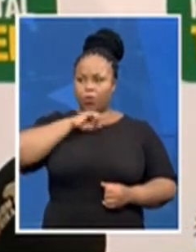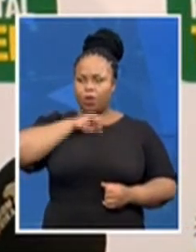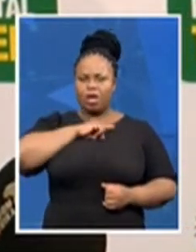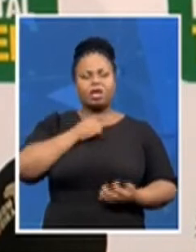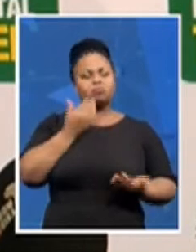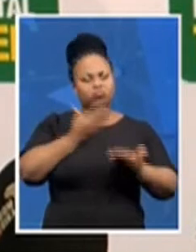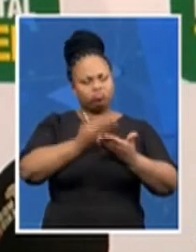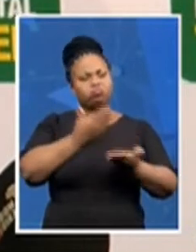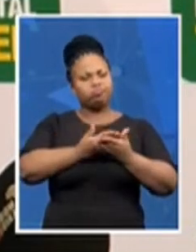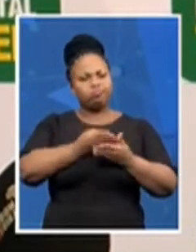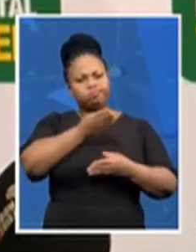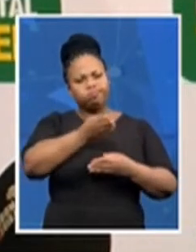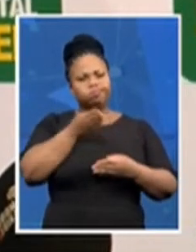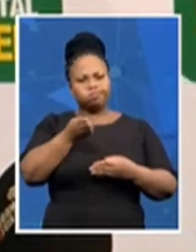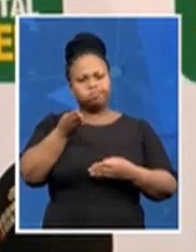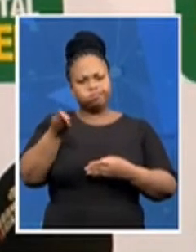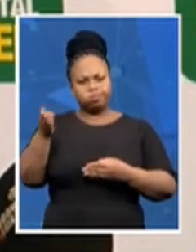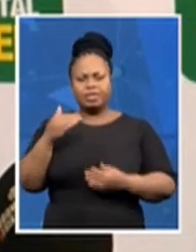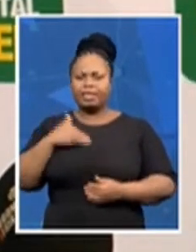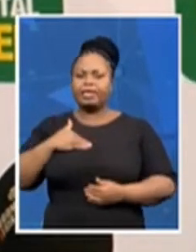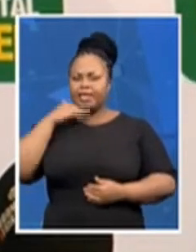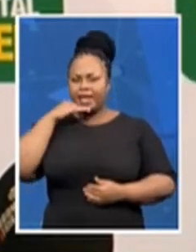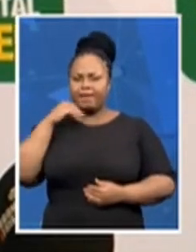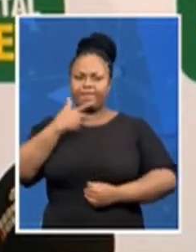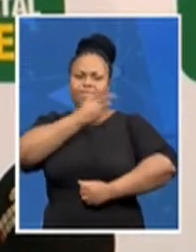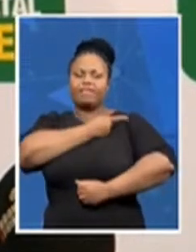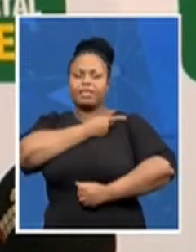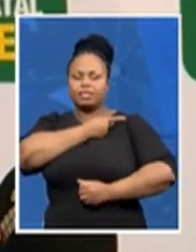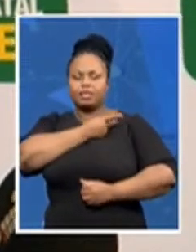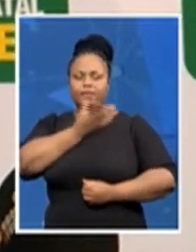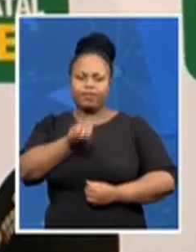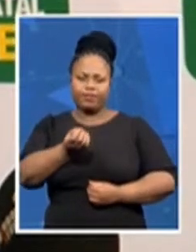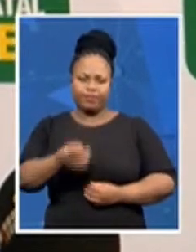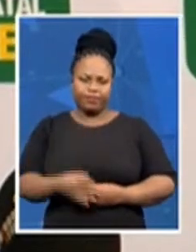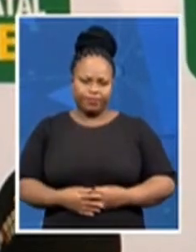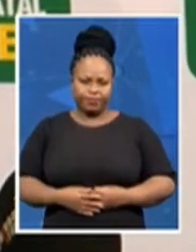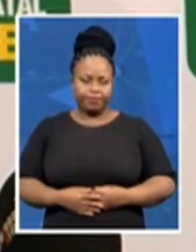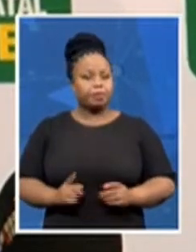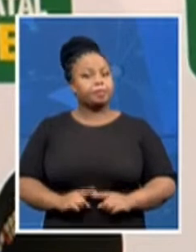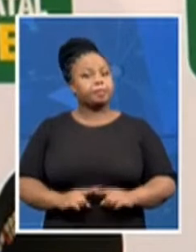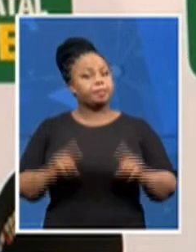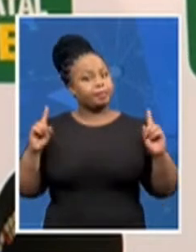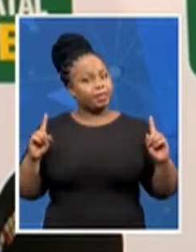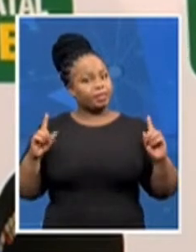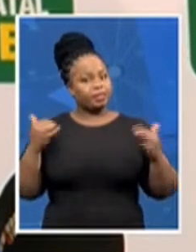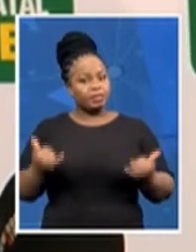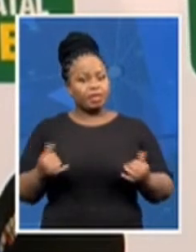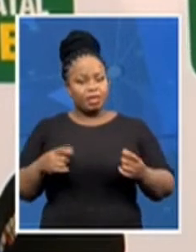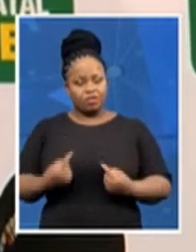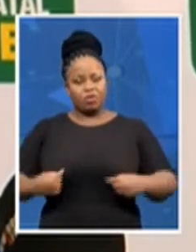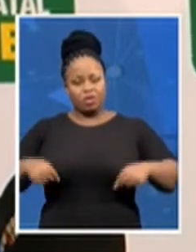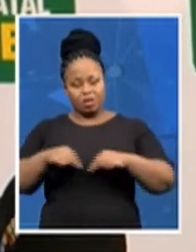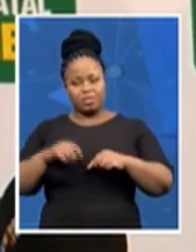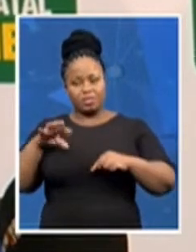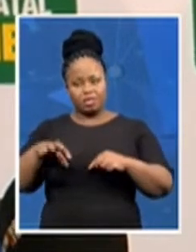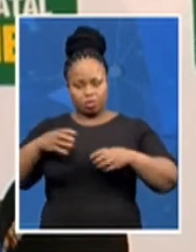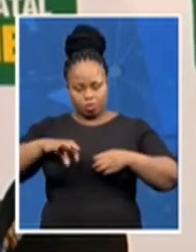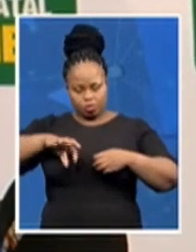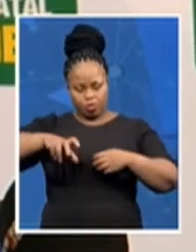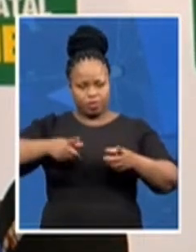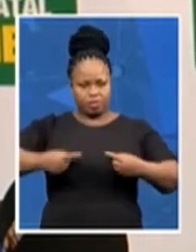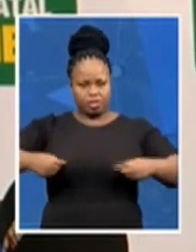sufficient vaccine doses. However, all our sites throughout the province will be fully ready for